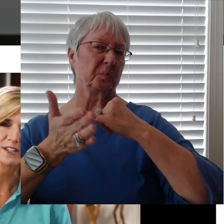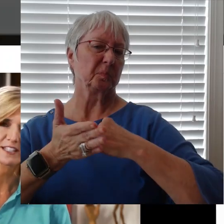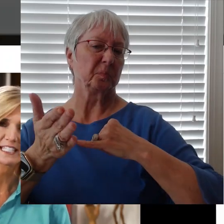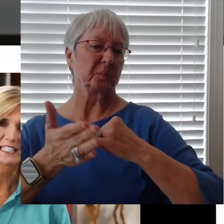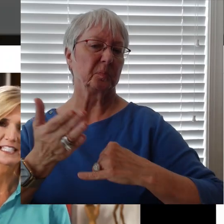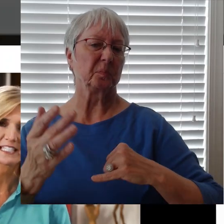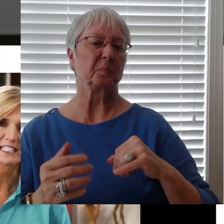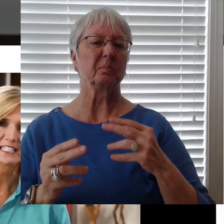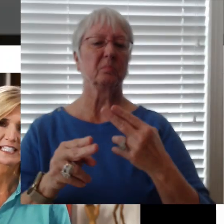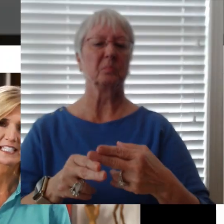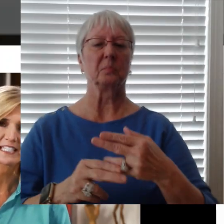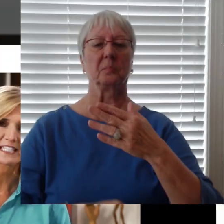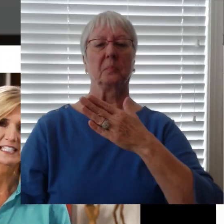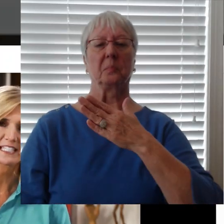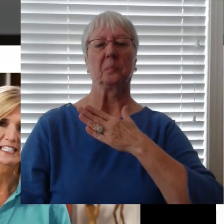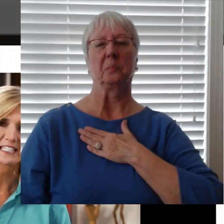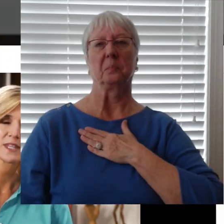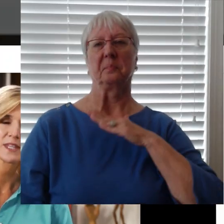Sea.